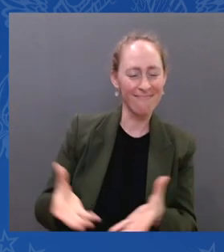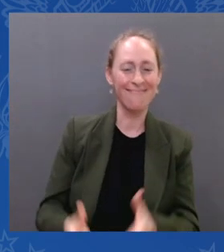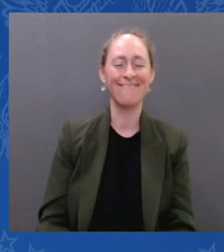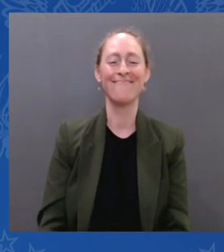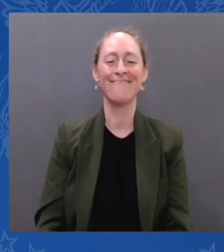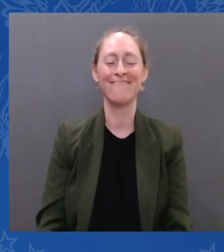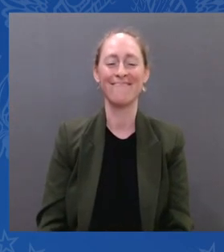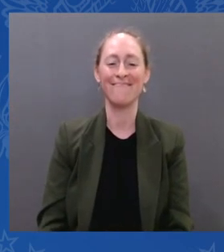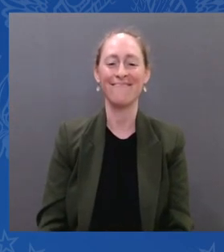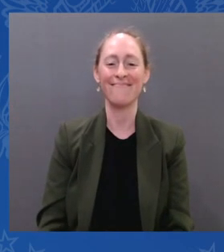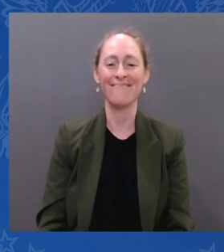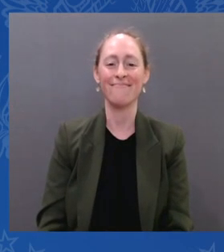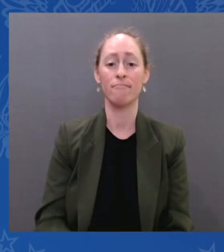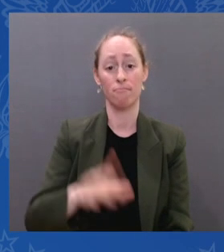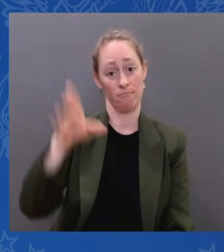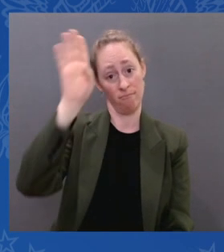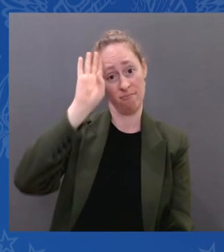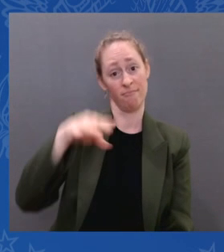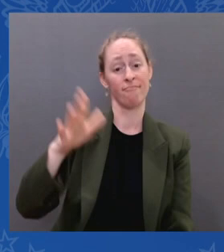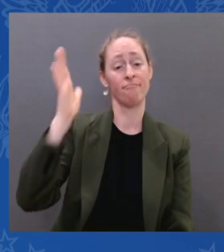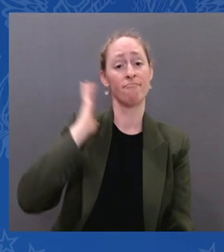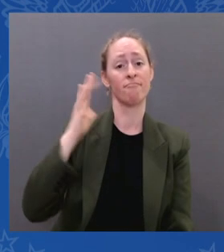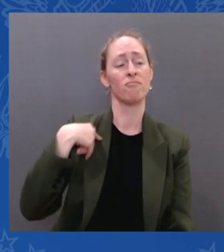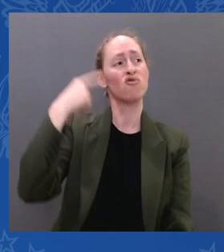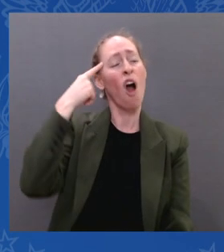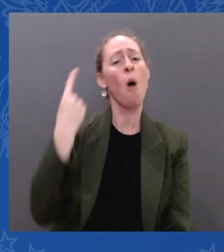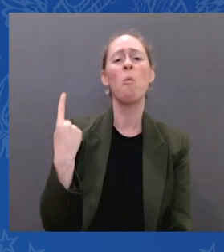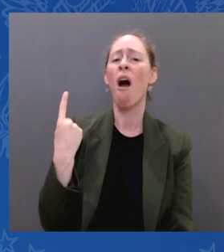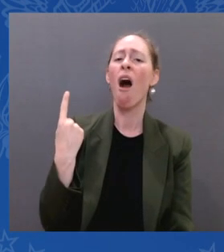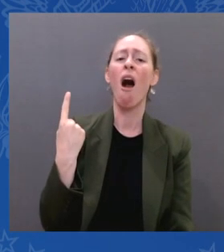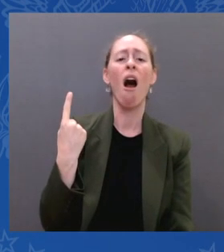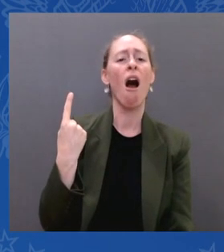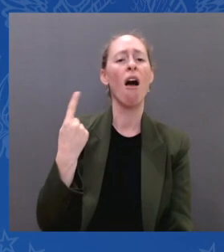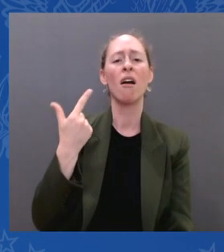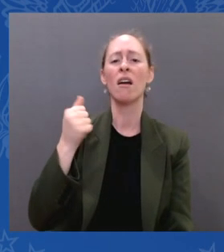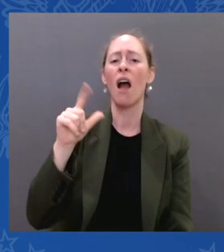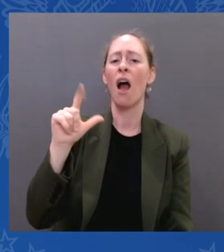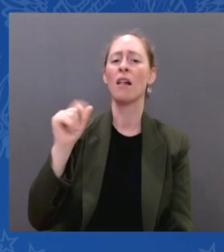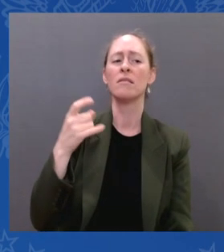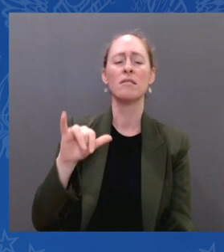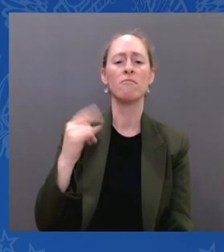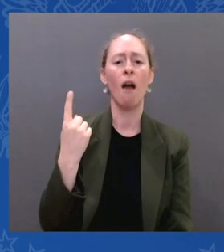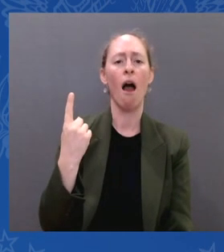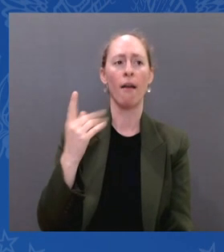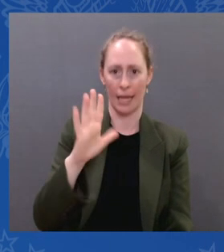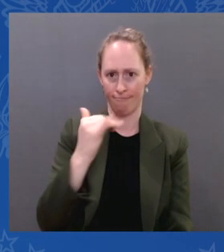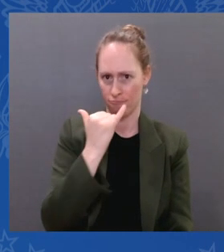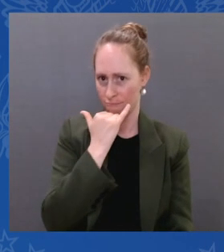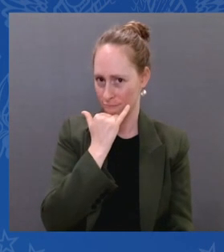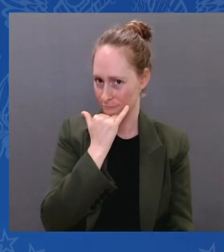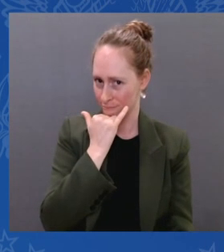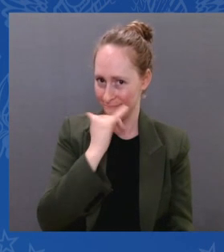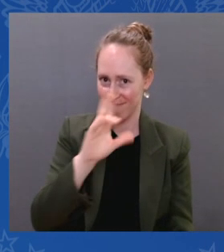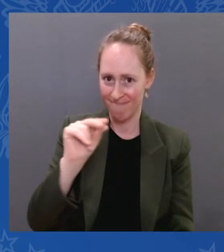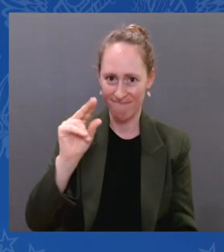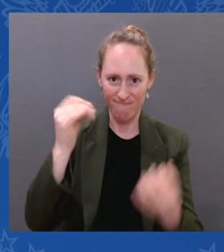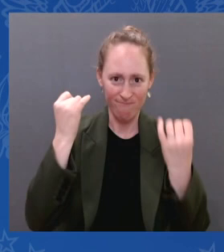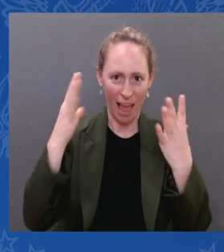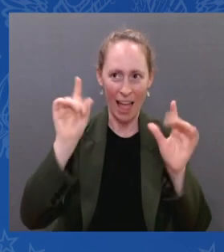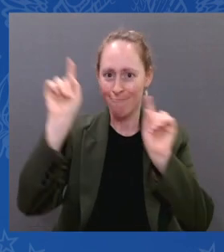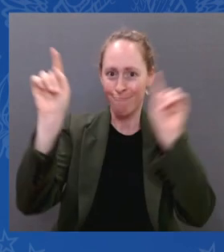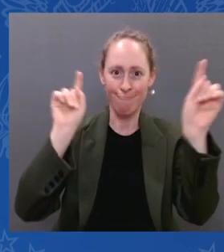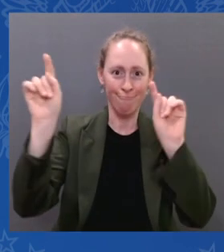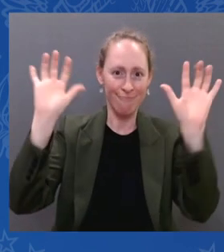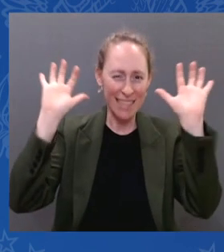Now, the number is unlimited. And in our galaxy, we have billions of stars or